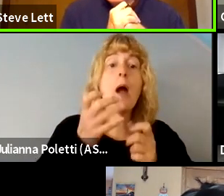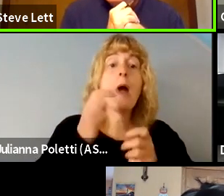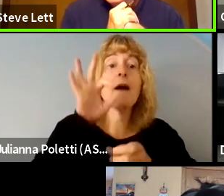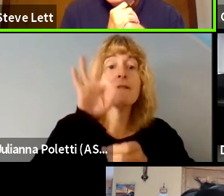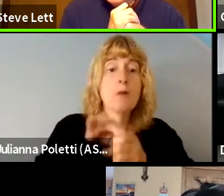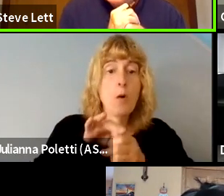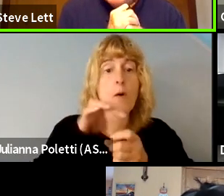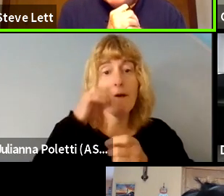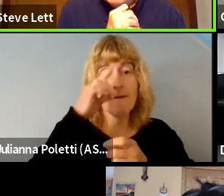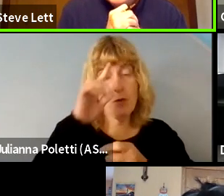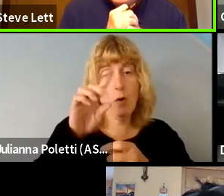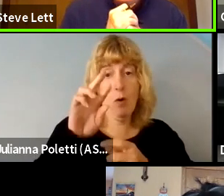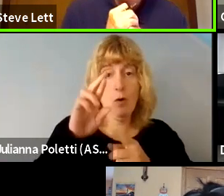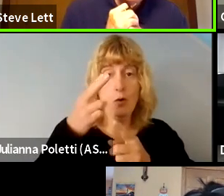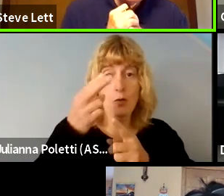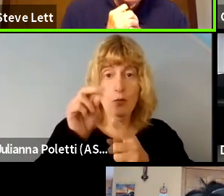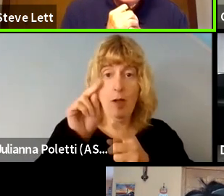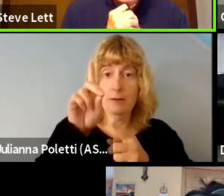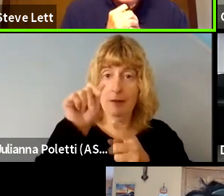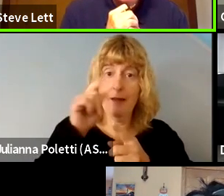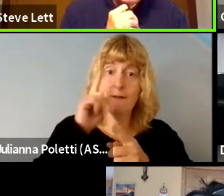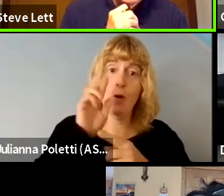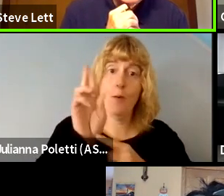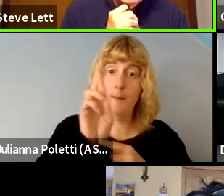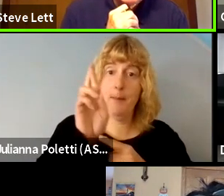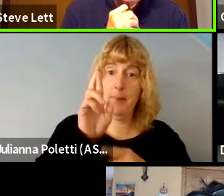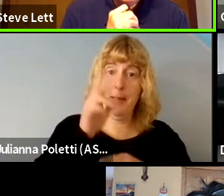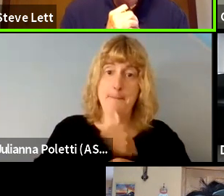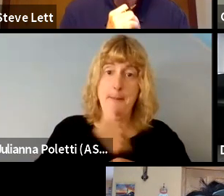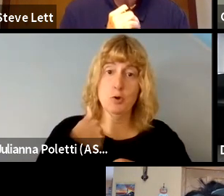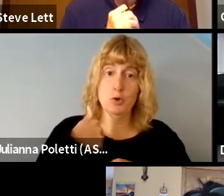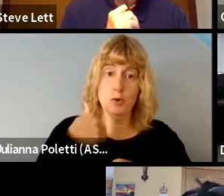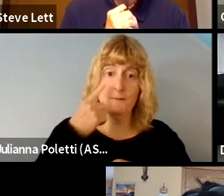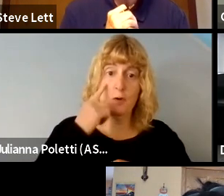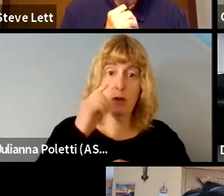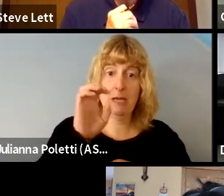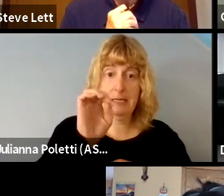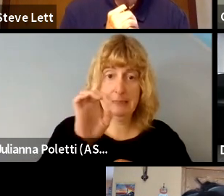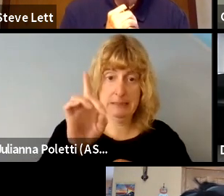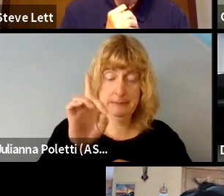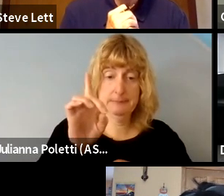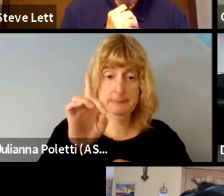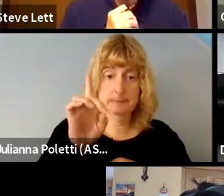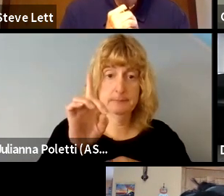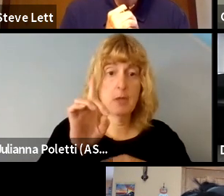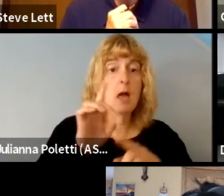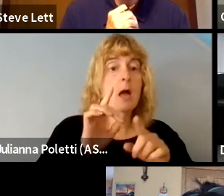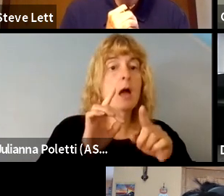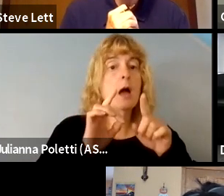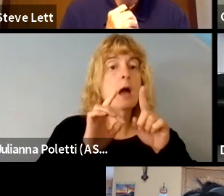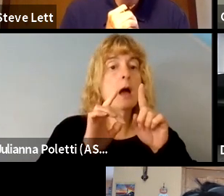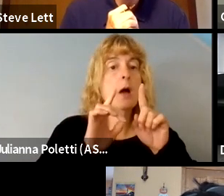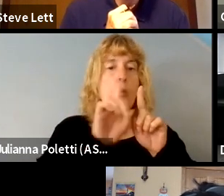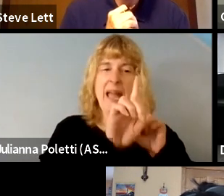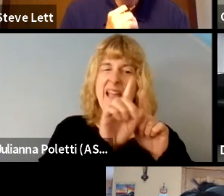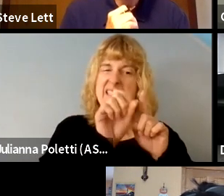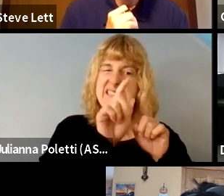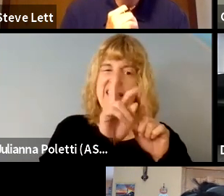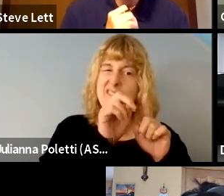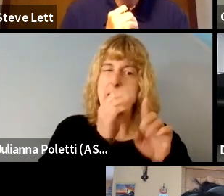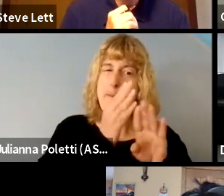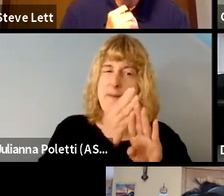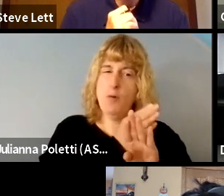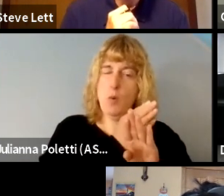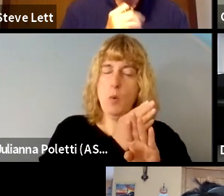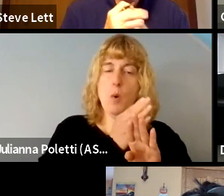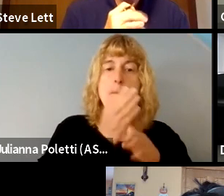the Republican member of the ED committee. Steve, before we do that, maybe each of